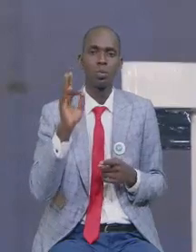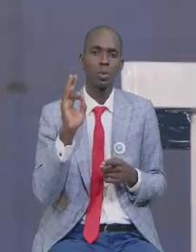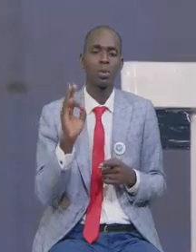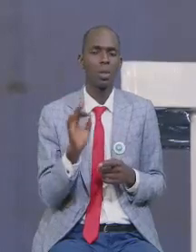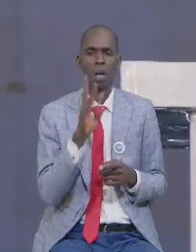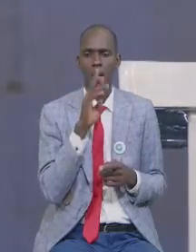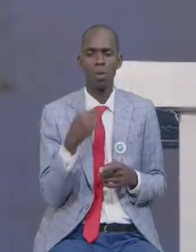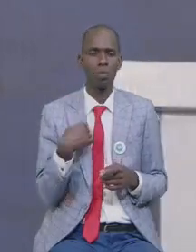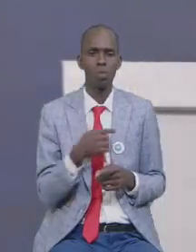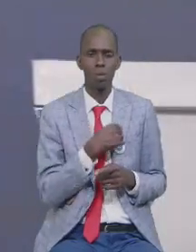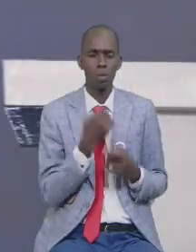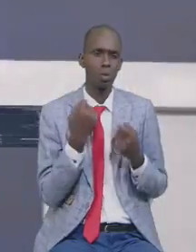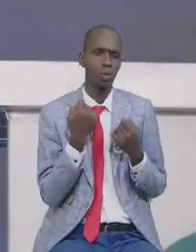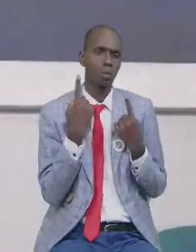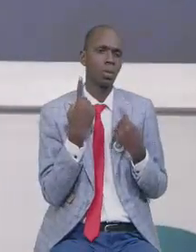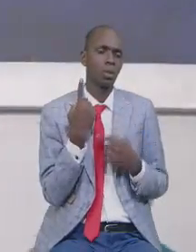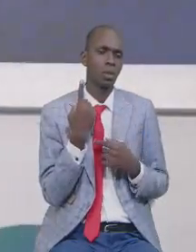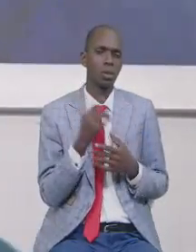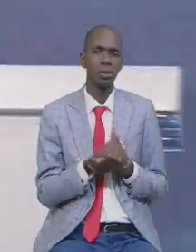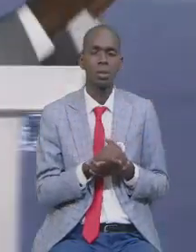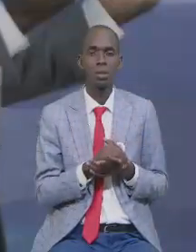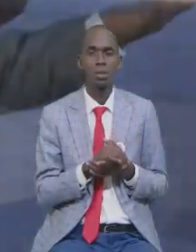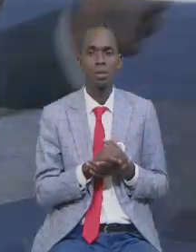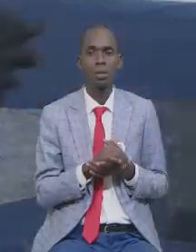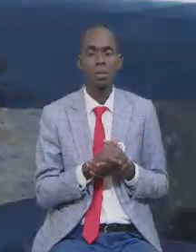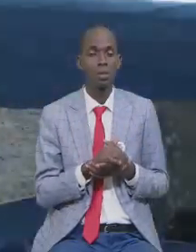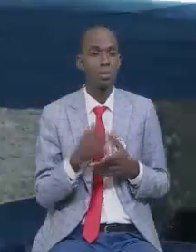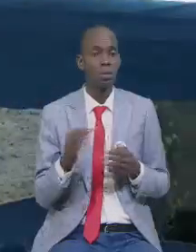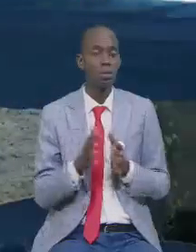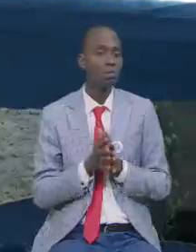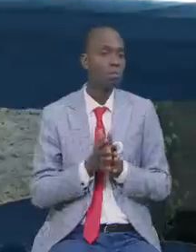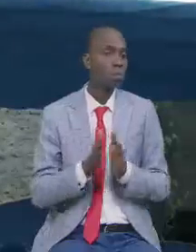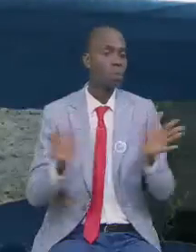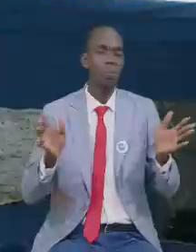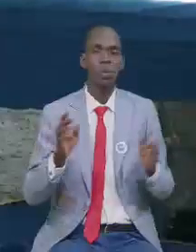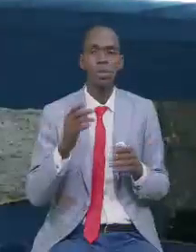surprised. Public speakers, some of them stand.